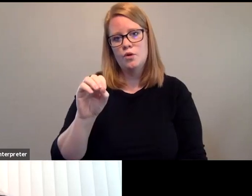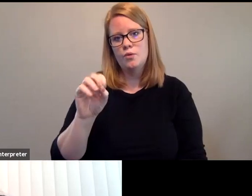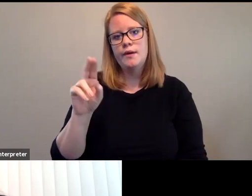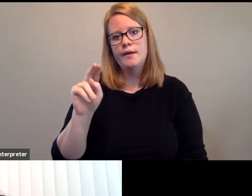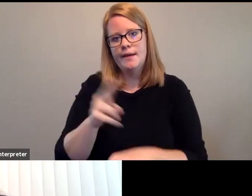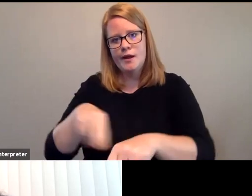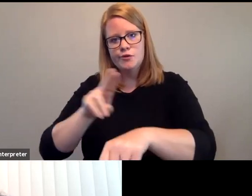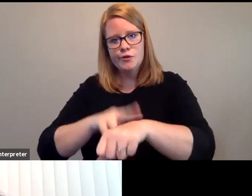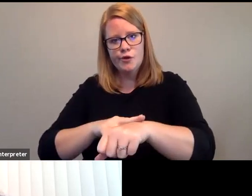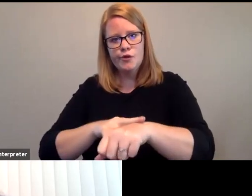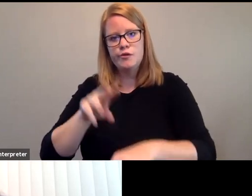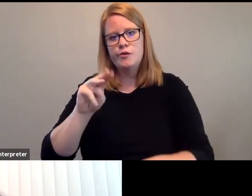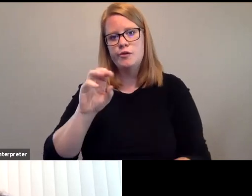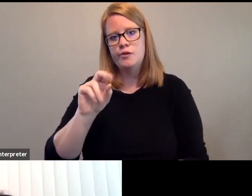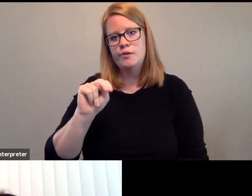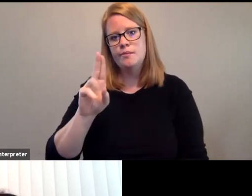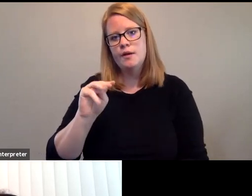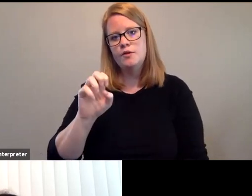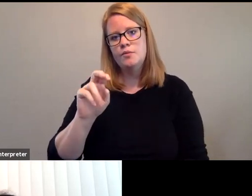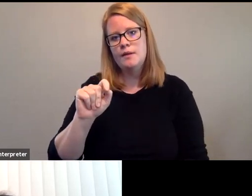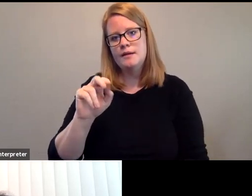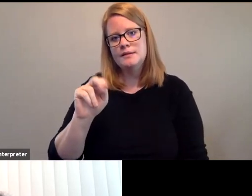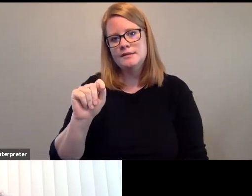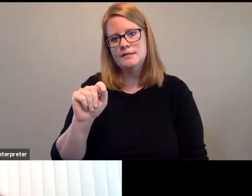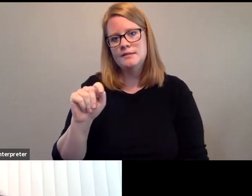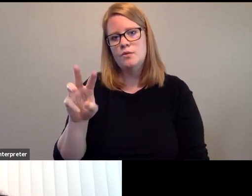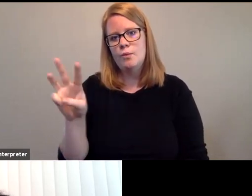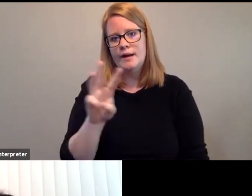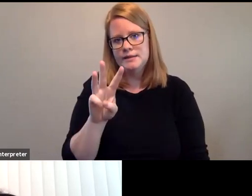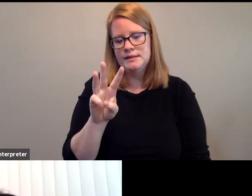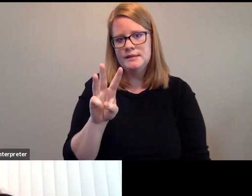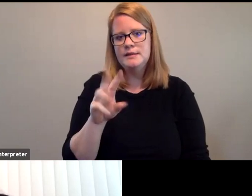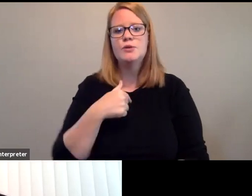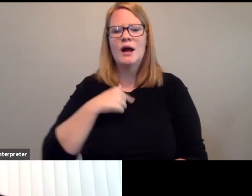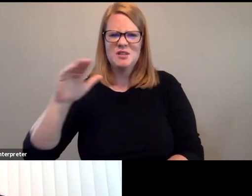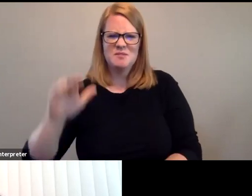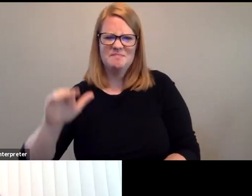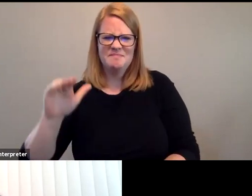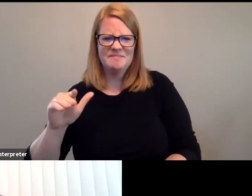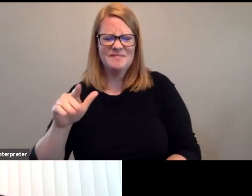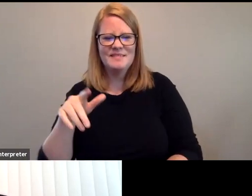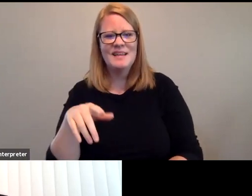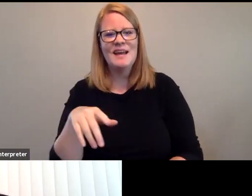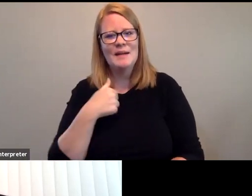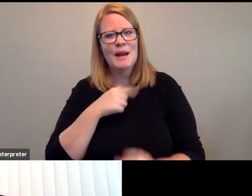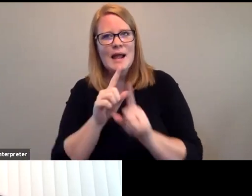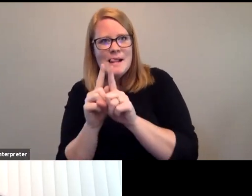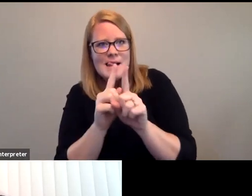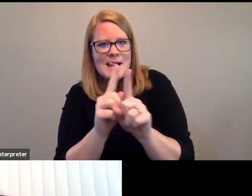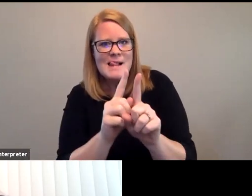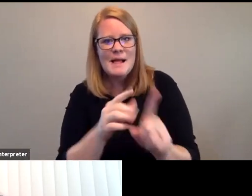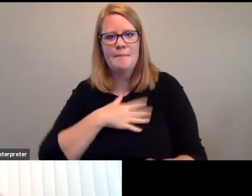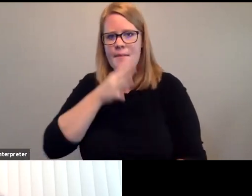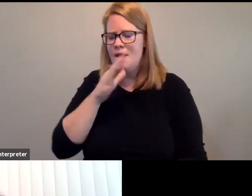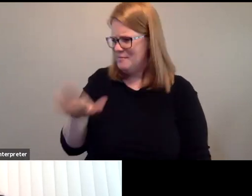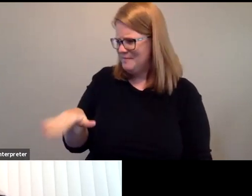And you know, I went, and I was too little to go pick, but my mom said, you know, stay here with grandma Juana and